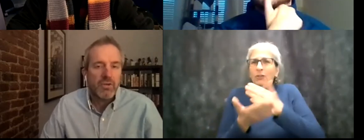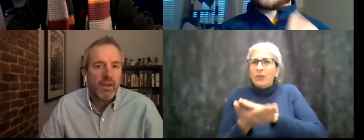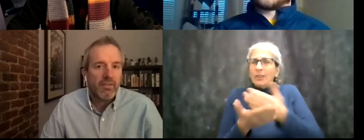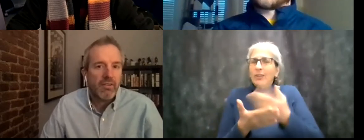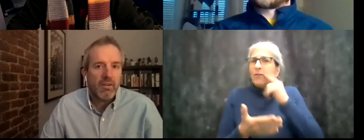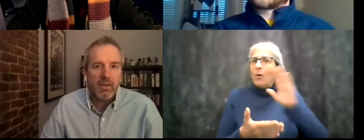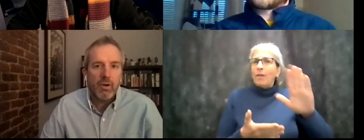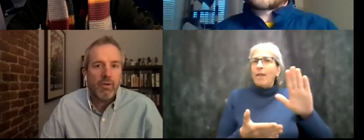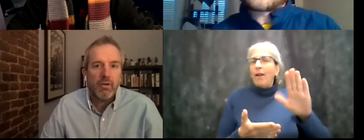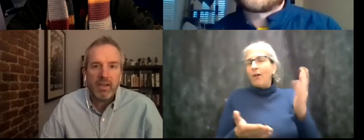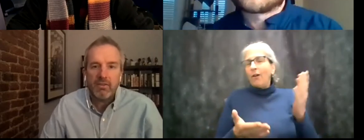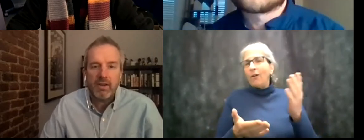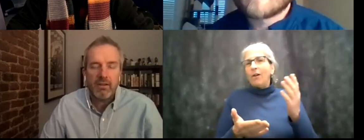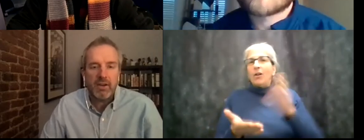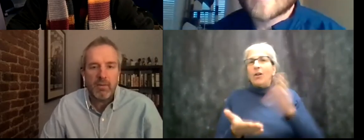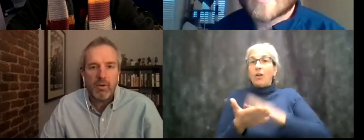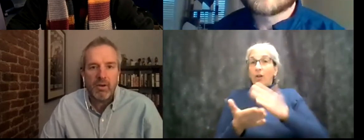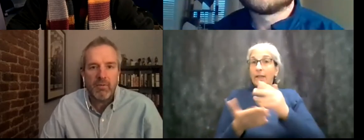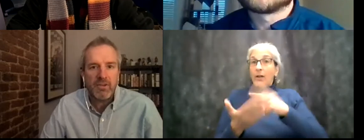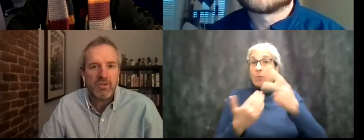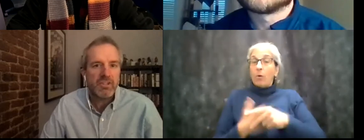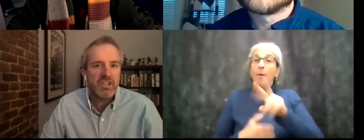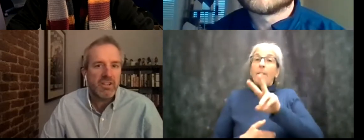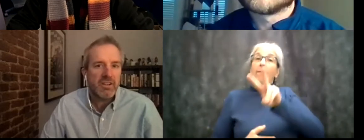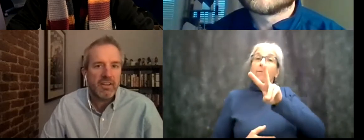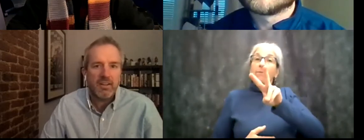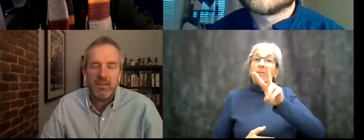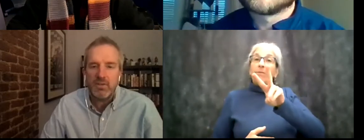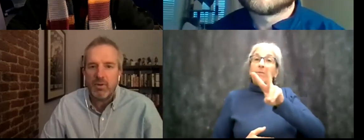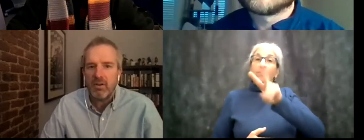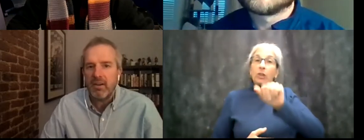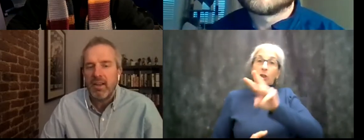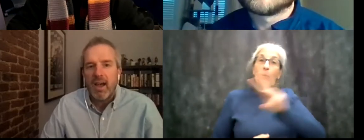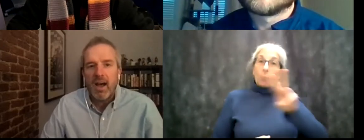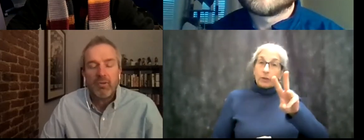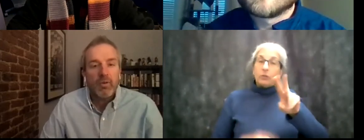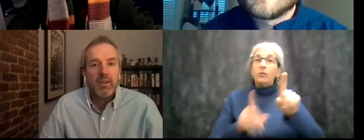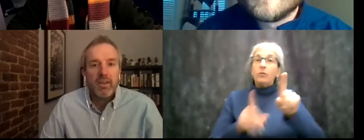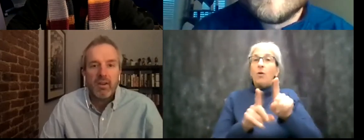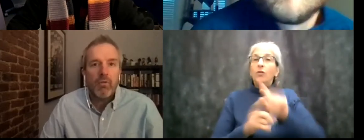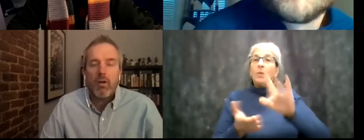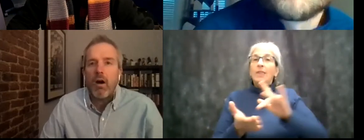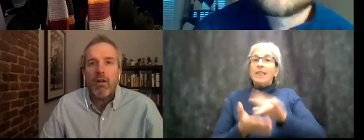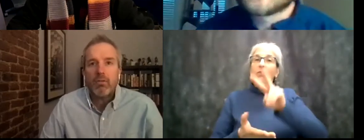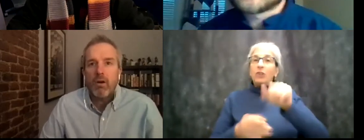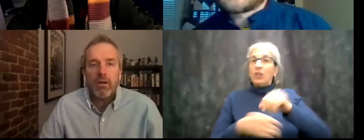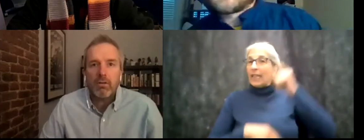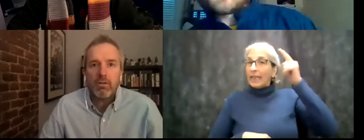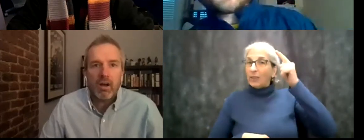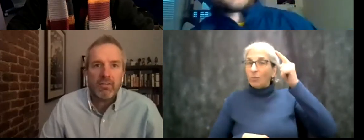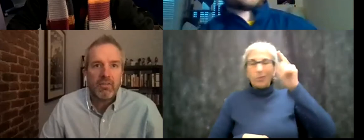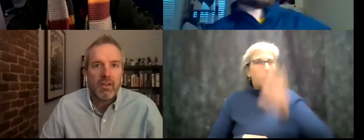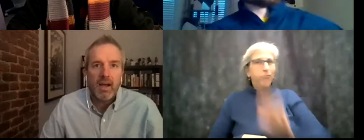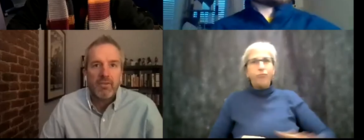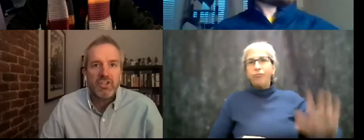Virginia Western in Roanoke has a great culinary program. Central Virginia in Lynchburg. So really, you know, all